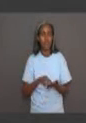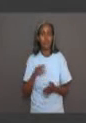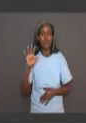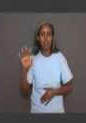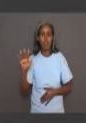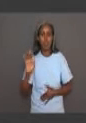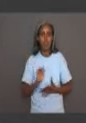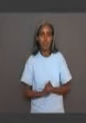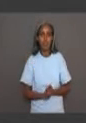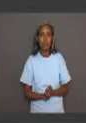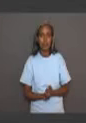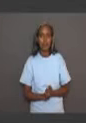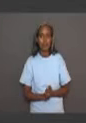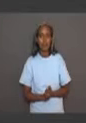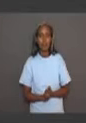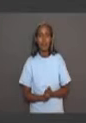17.5.